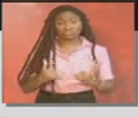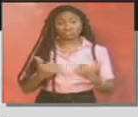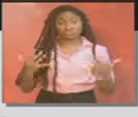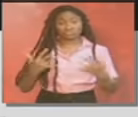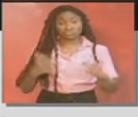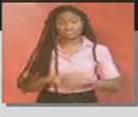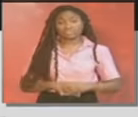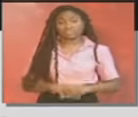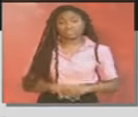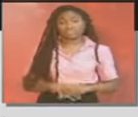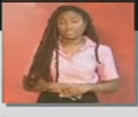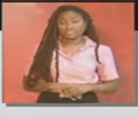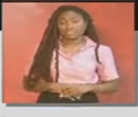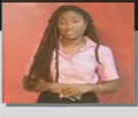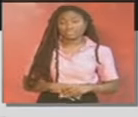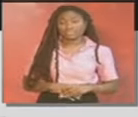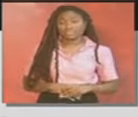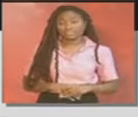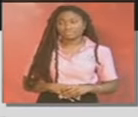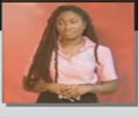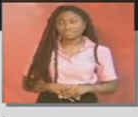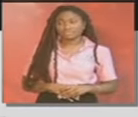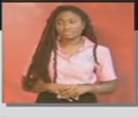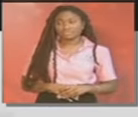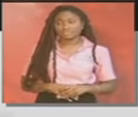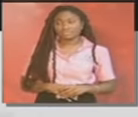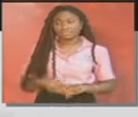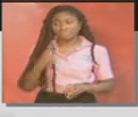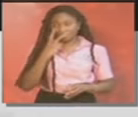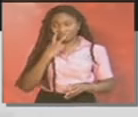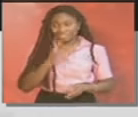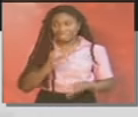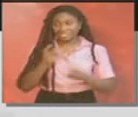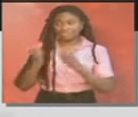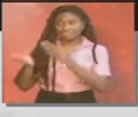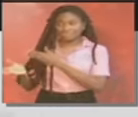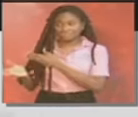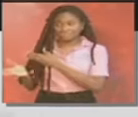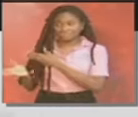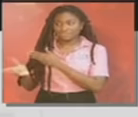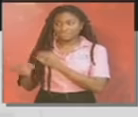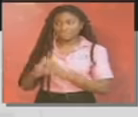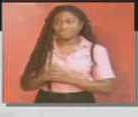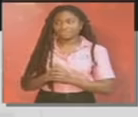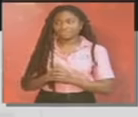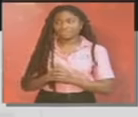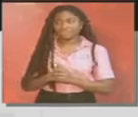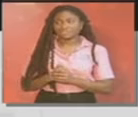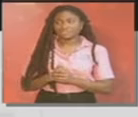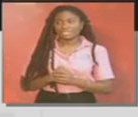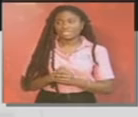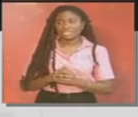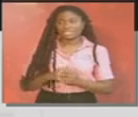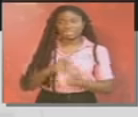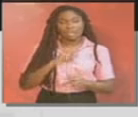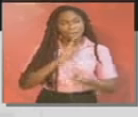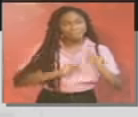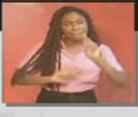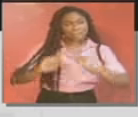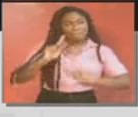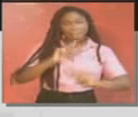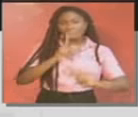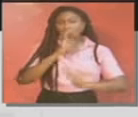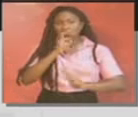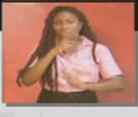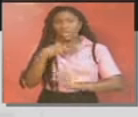And as we move to the next slide, we see that that distribution differs from the individuals who've had fatal